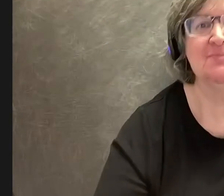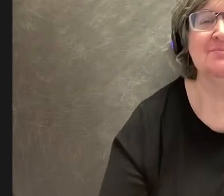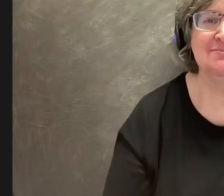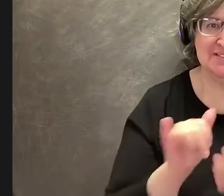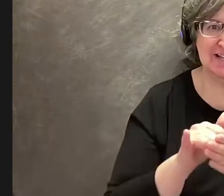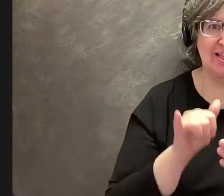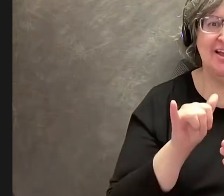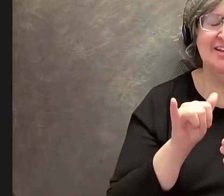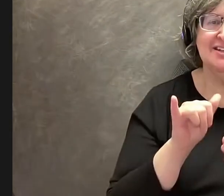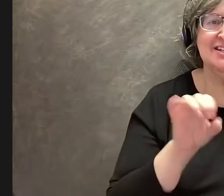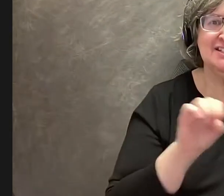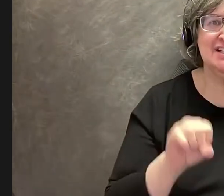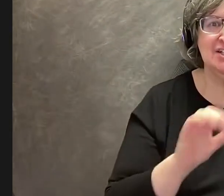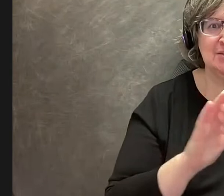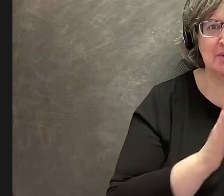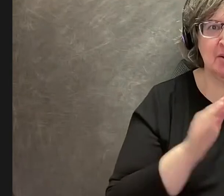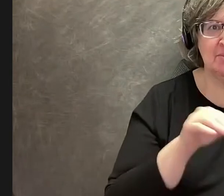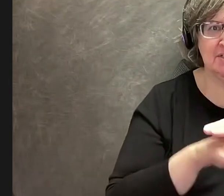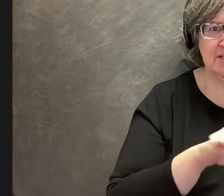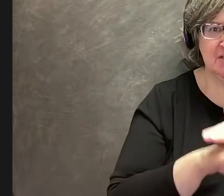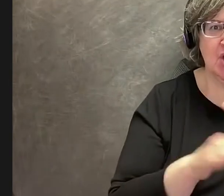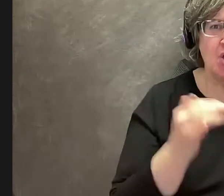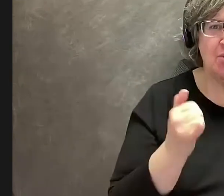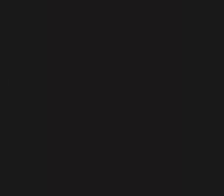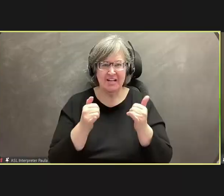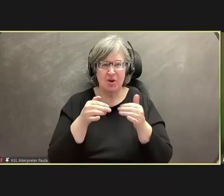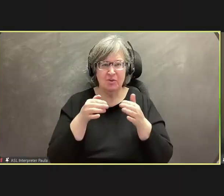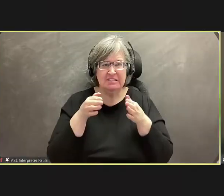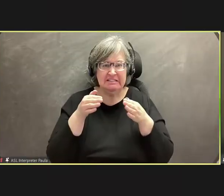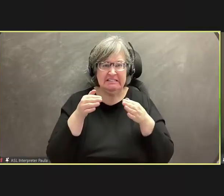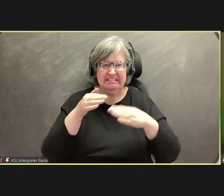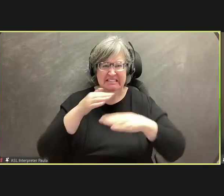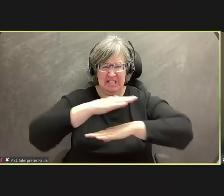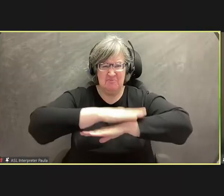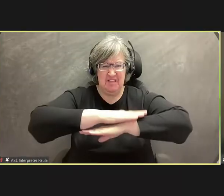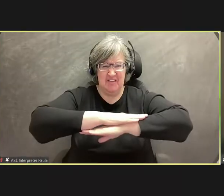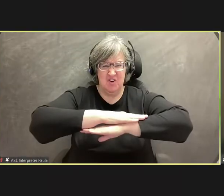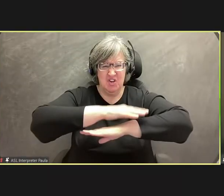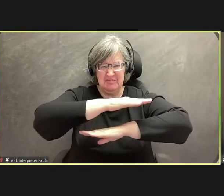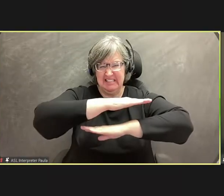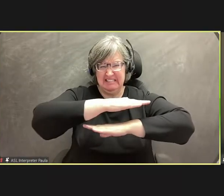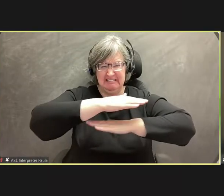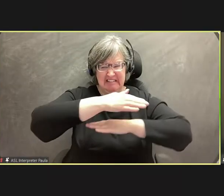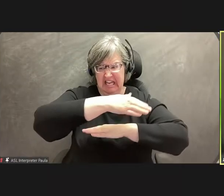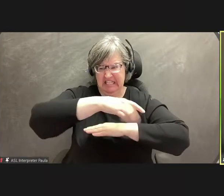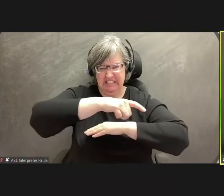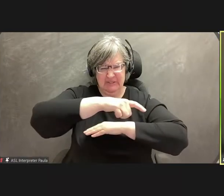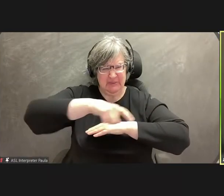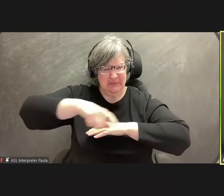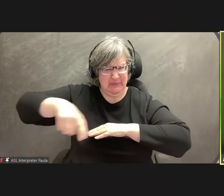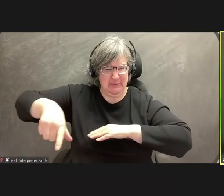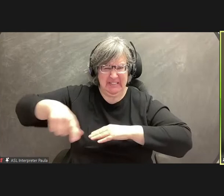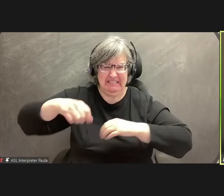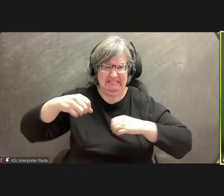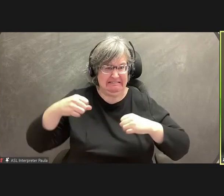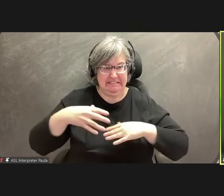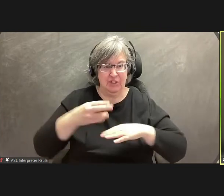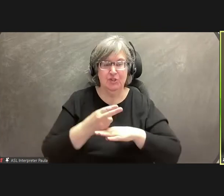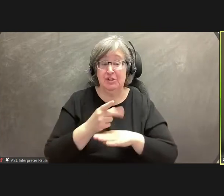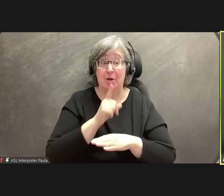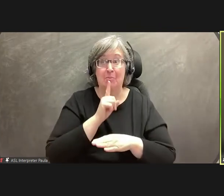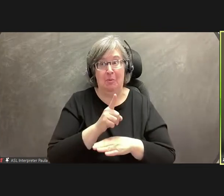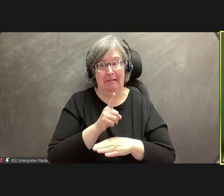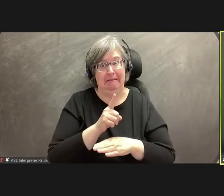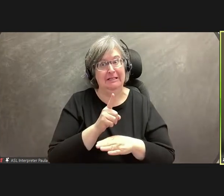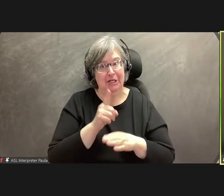It's got quite narrow platforms right now, and it's a little scary to use. So personally, I'm really looking